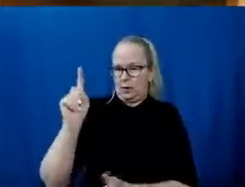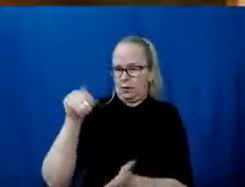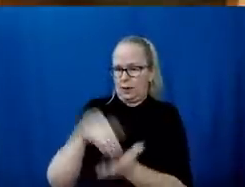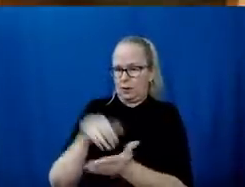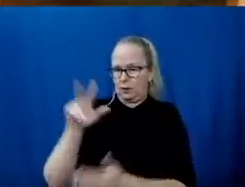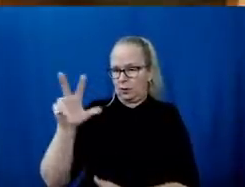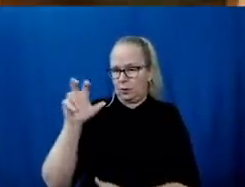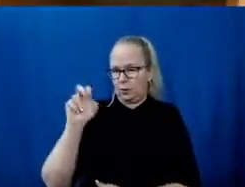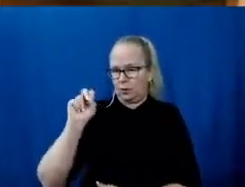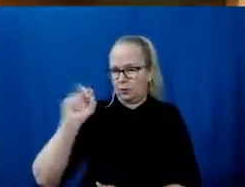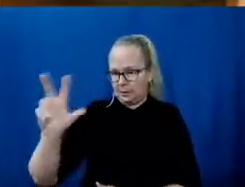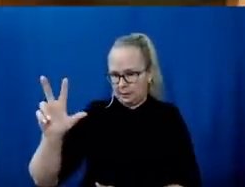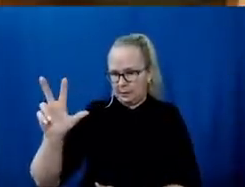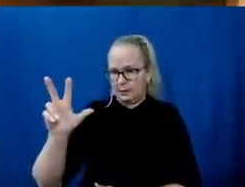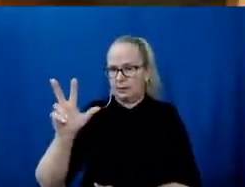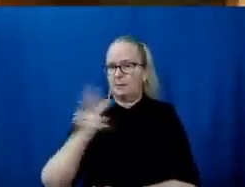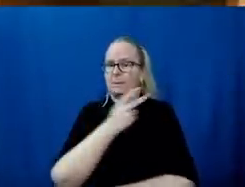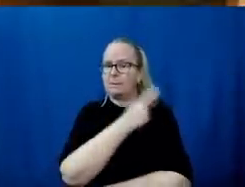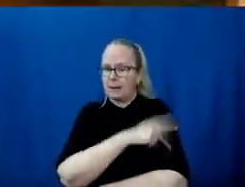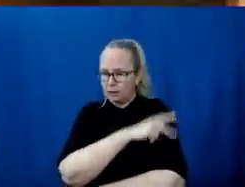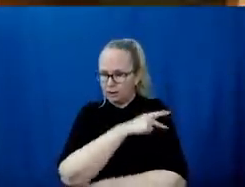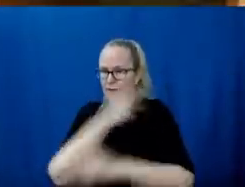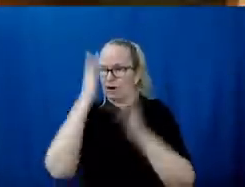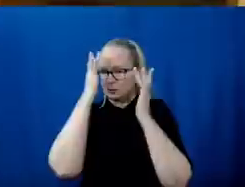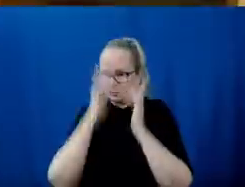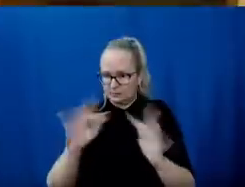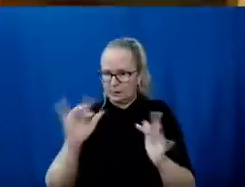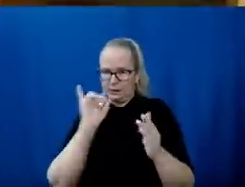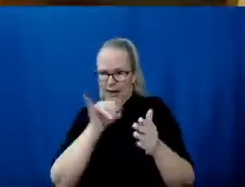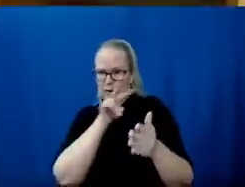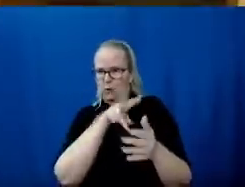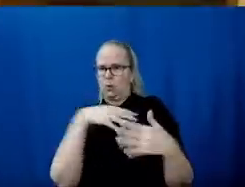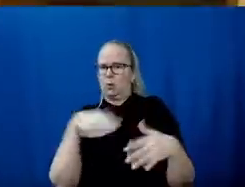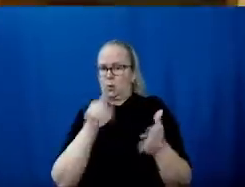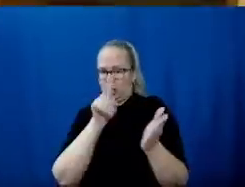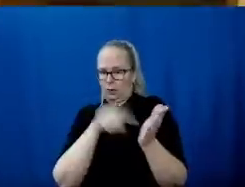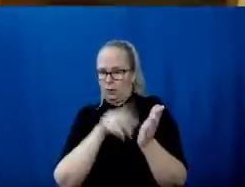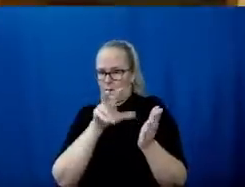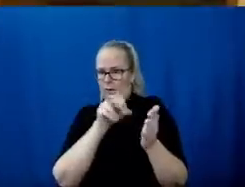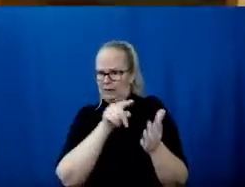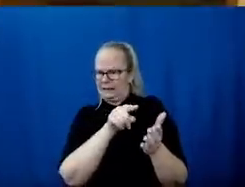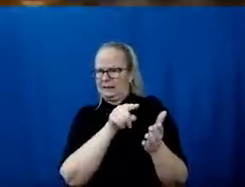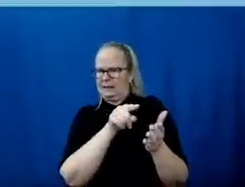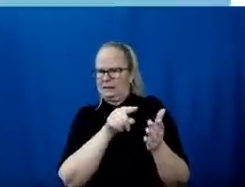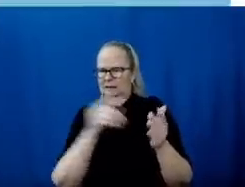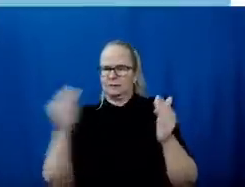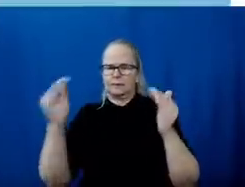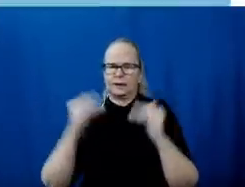1303 admitted inpatients, and that's a real big problem. Next slide, please.